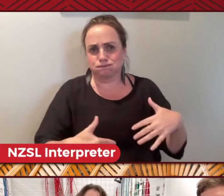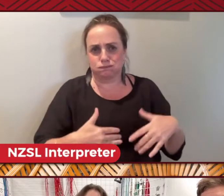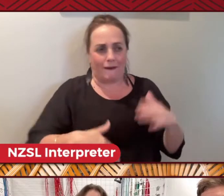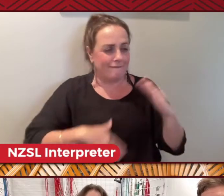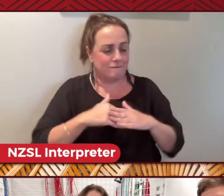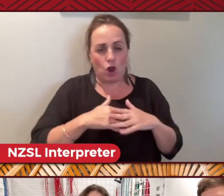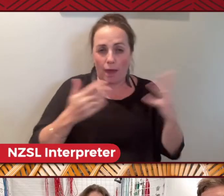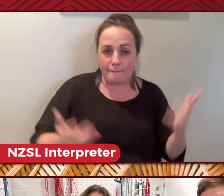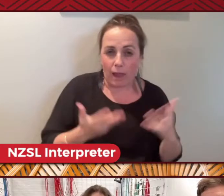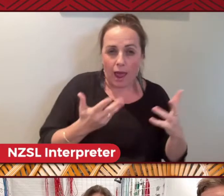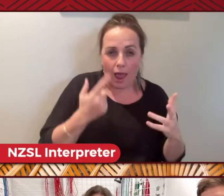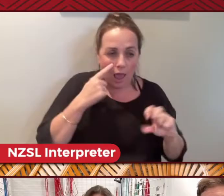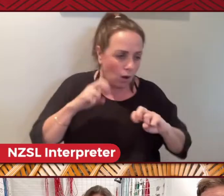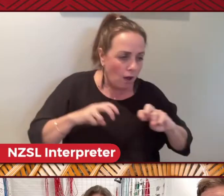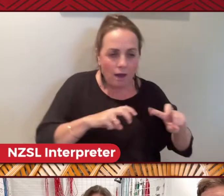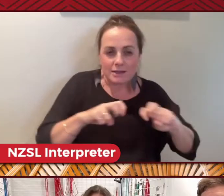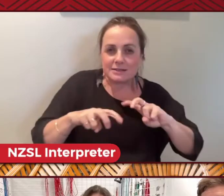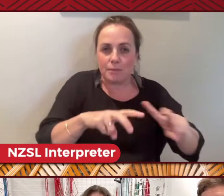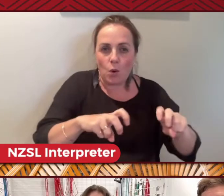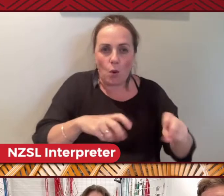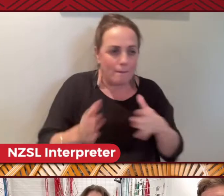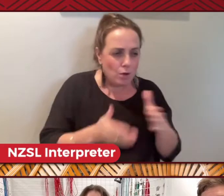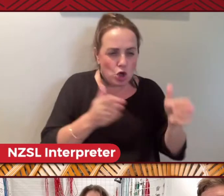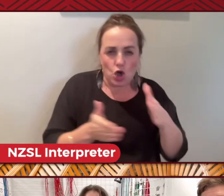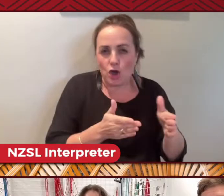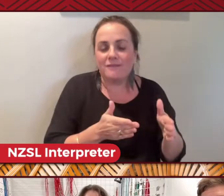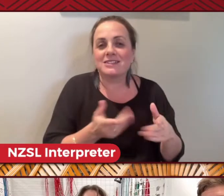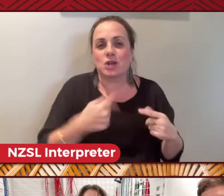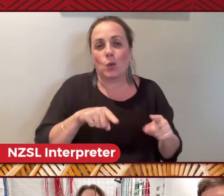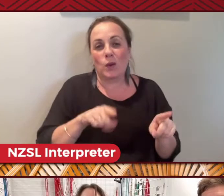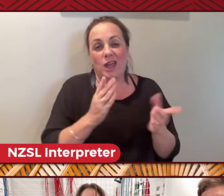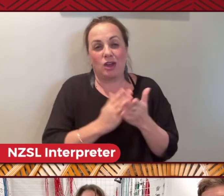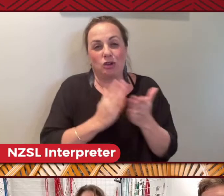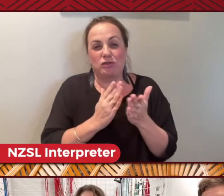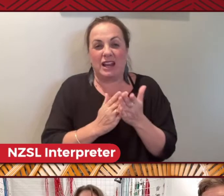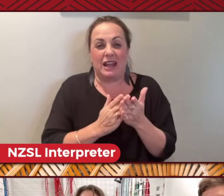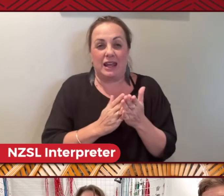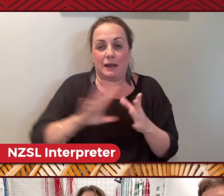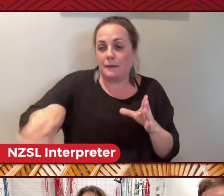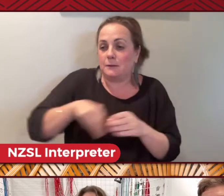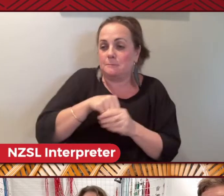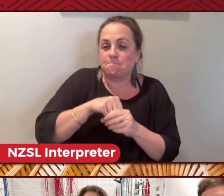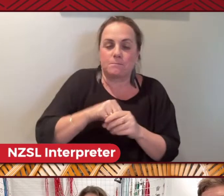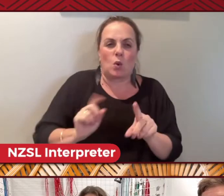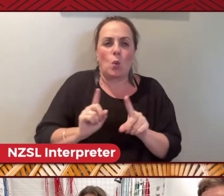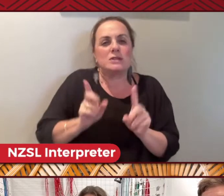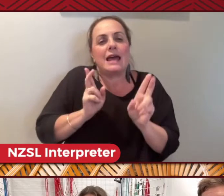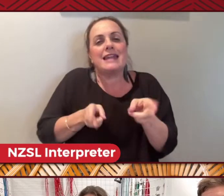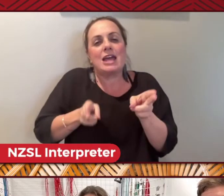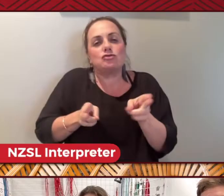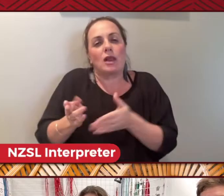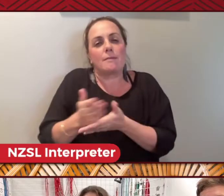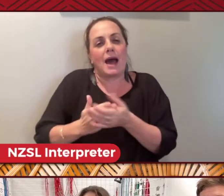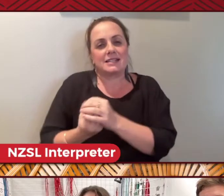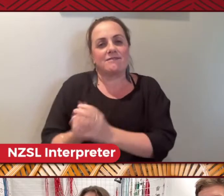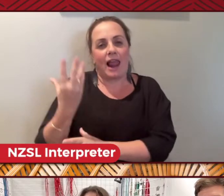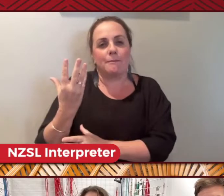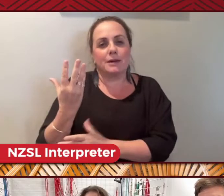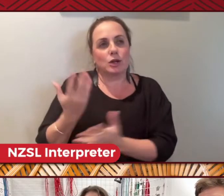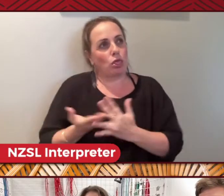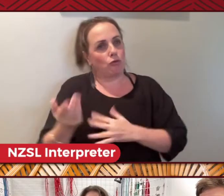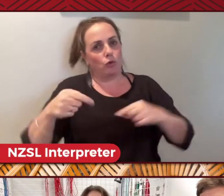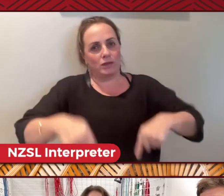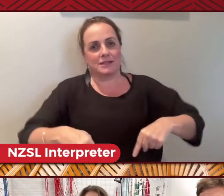play and exploration. So we are really mimicking what is a natural part of development as well. Through our